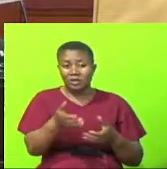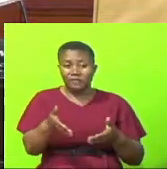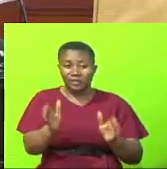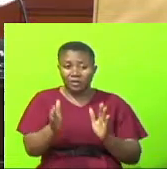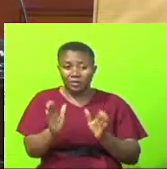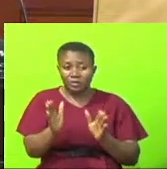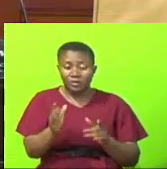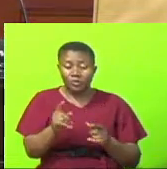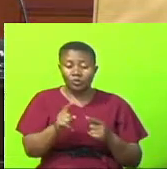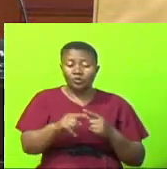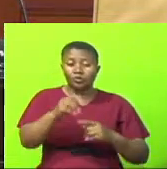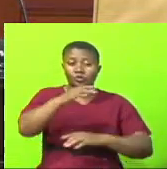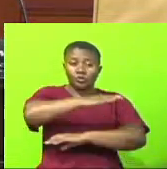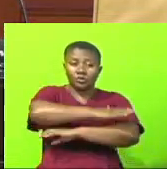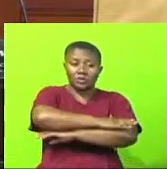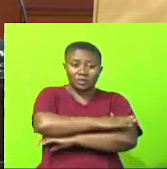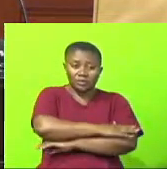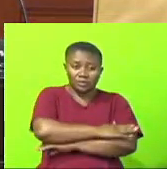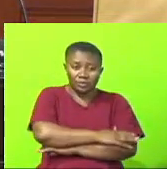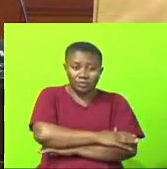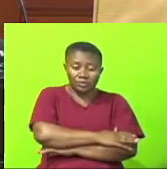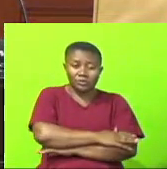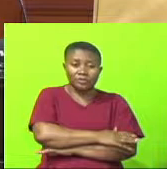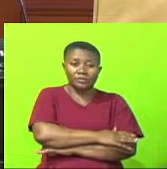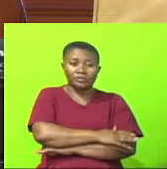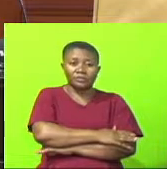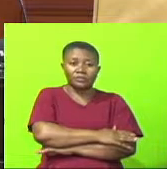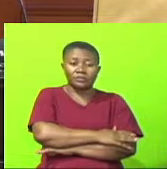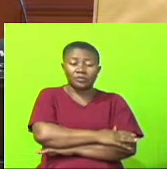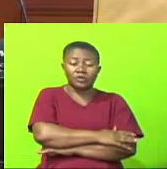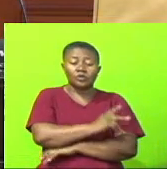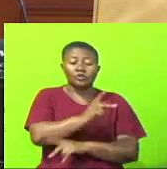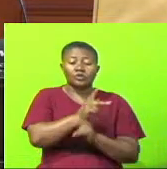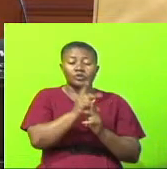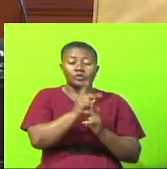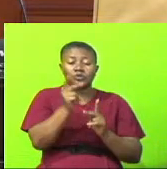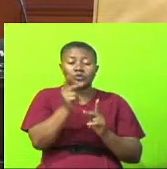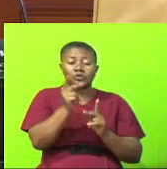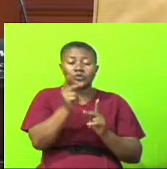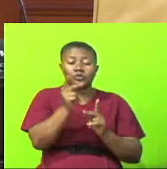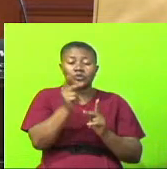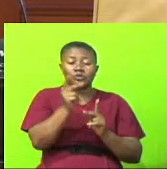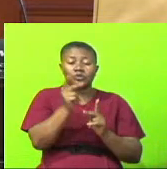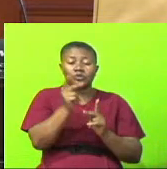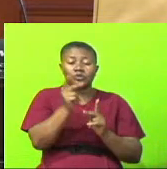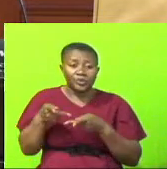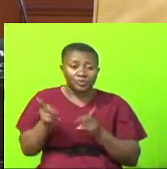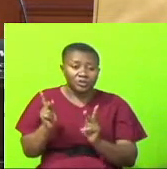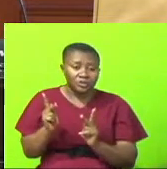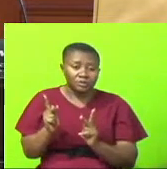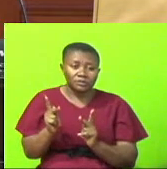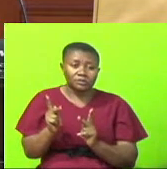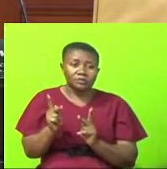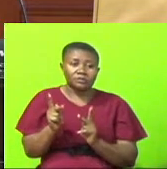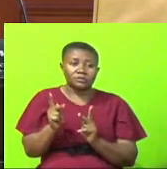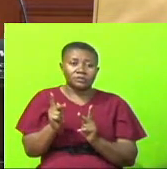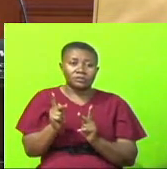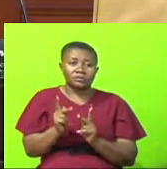the table office. So, Mr. Speaker, with your leave, it's a document that,